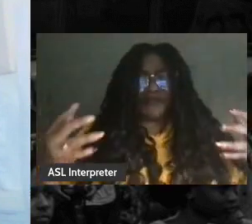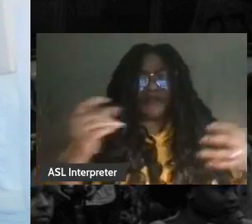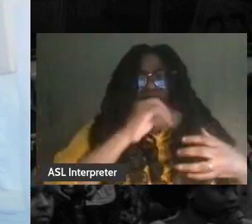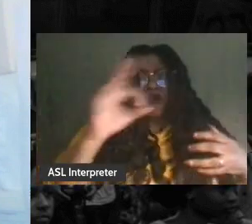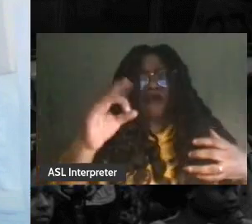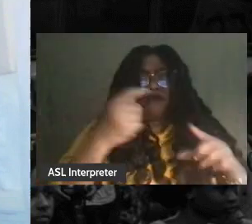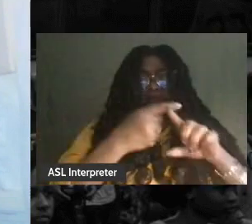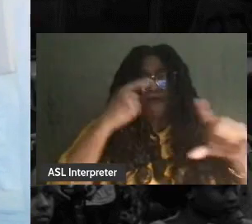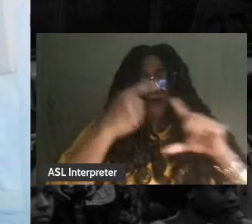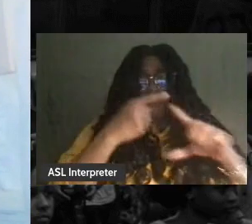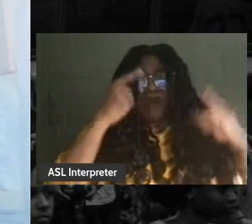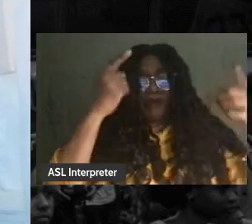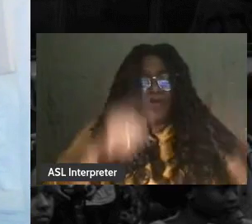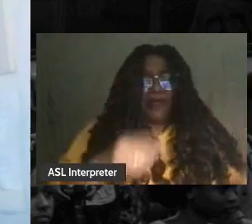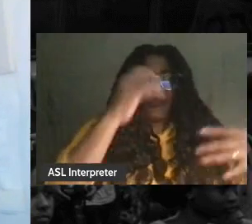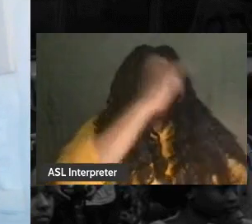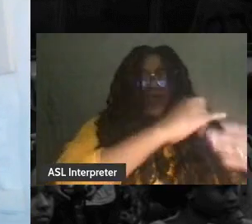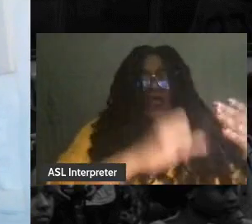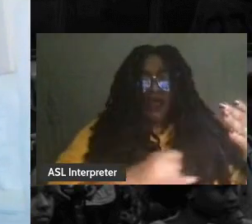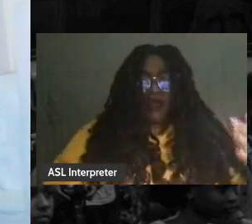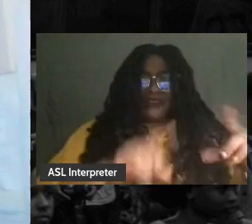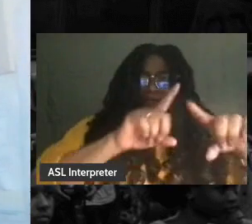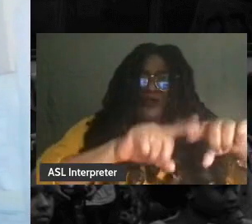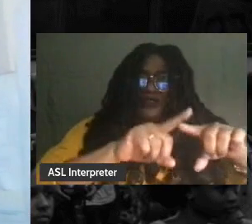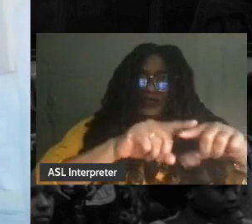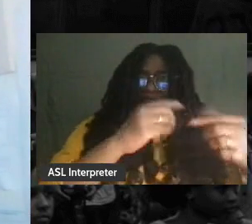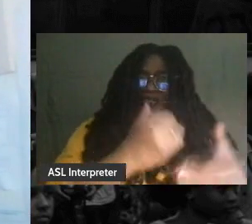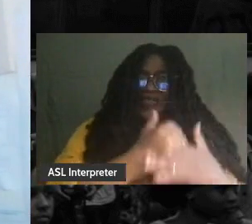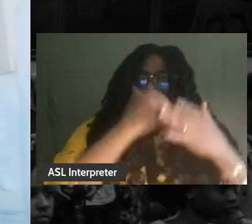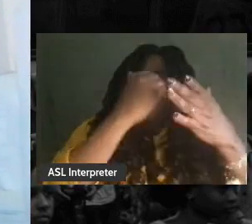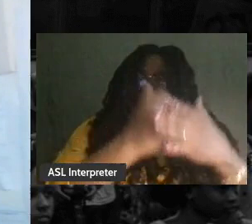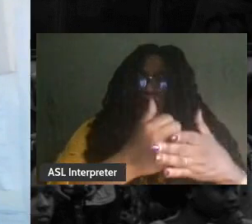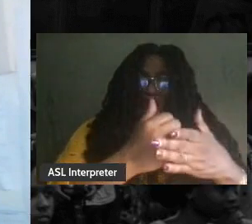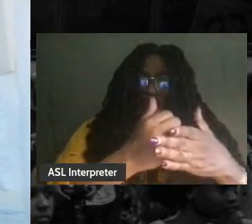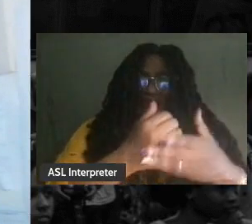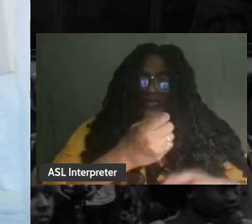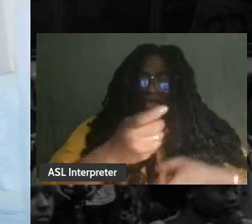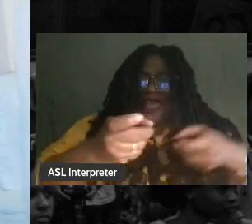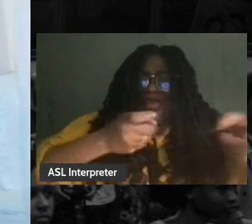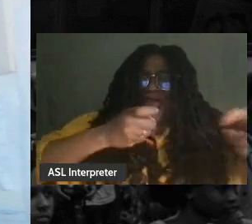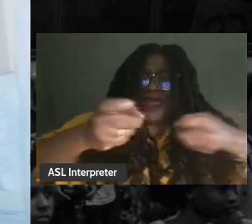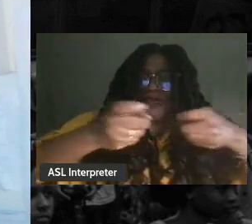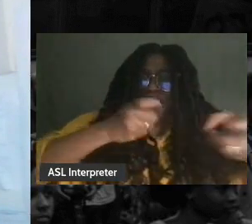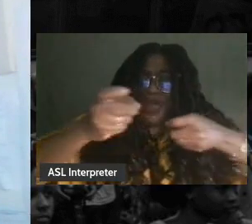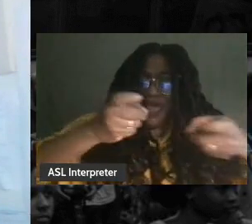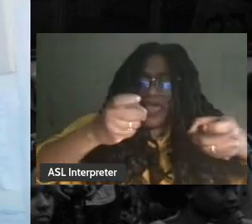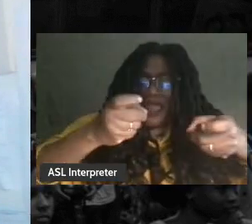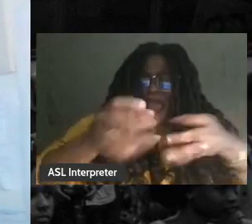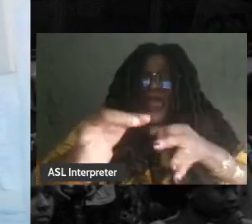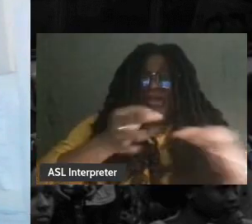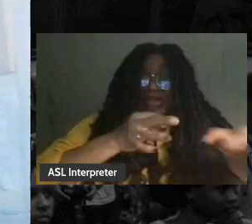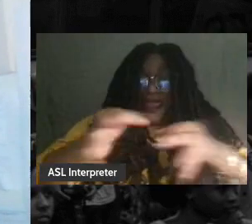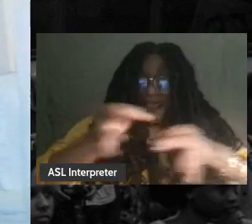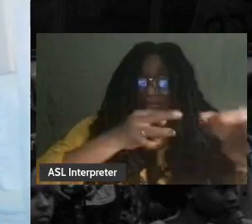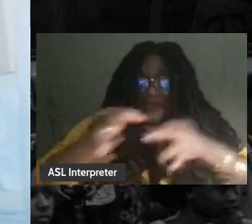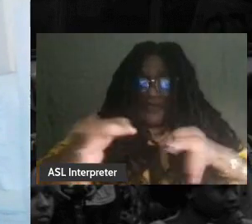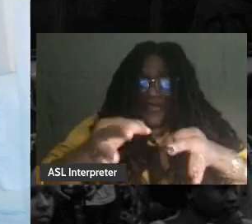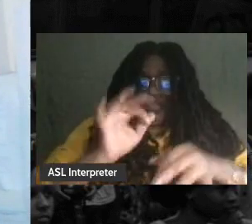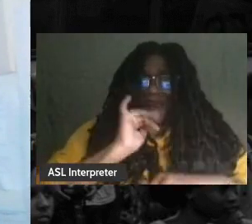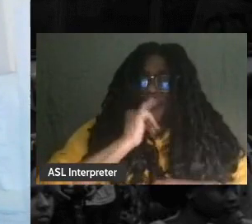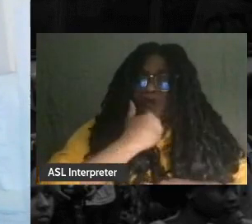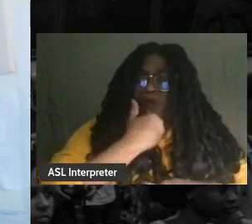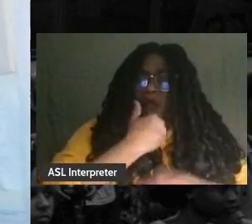documentary films to help us unearth the mistold and untold stories and strategies of the